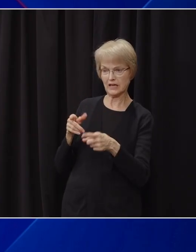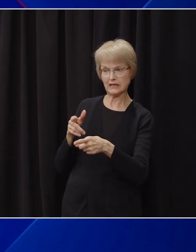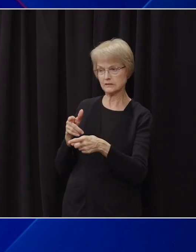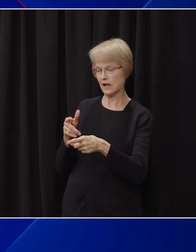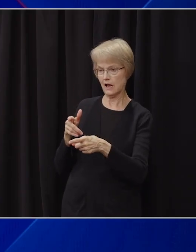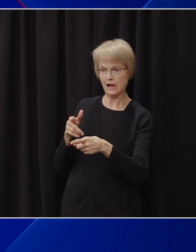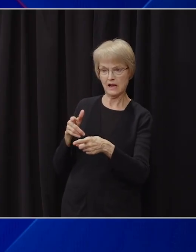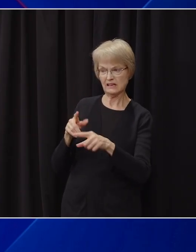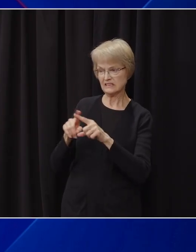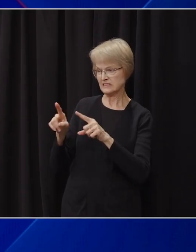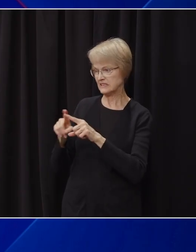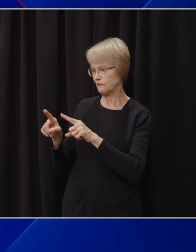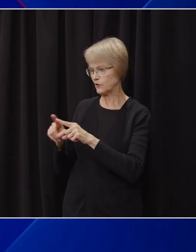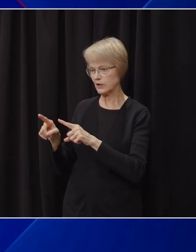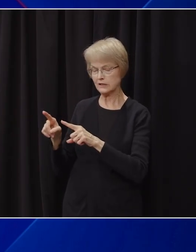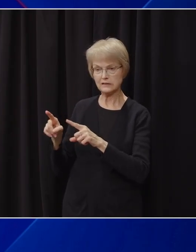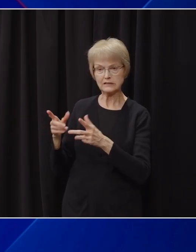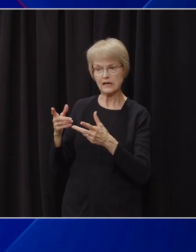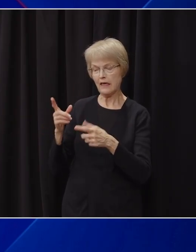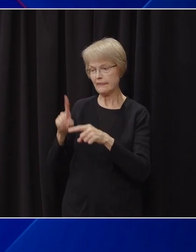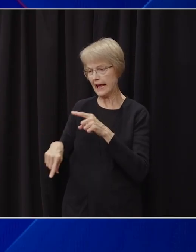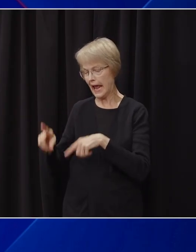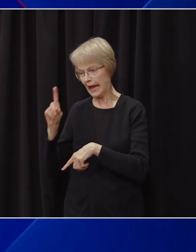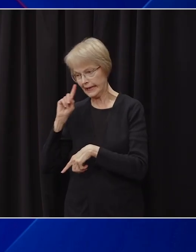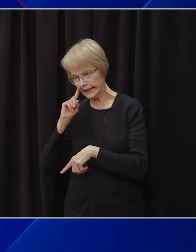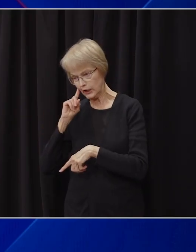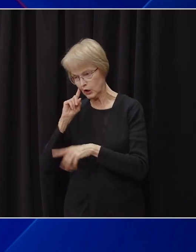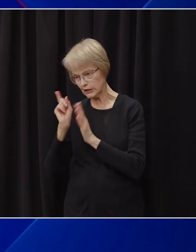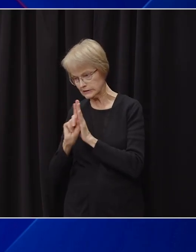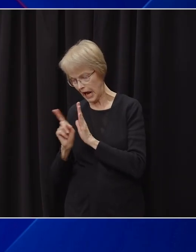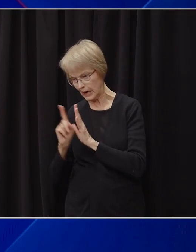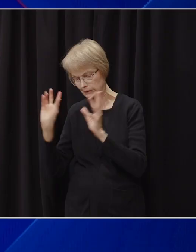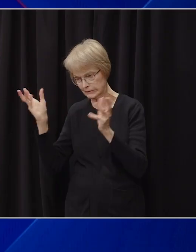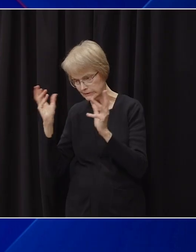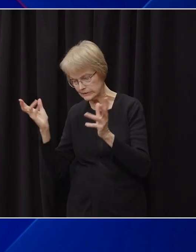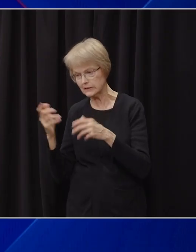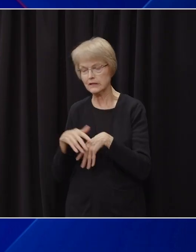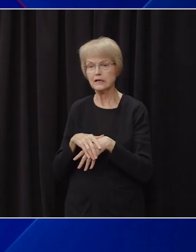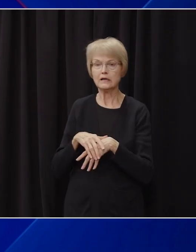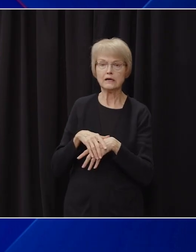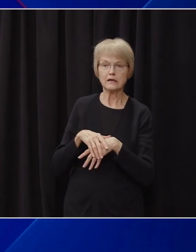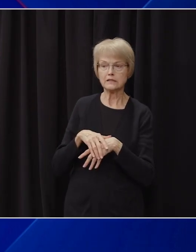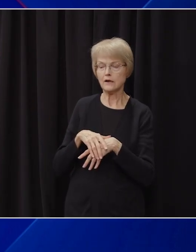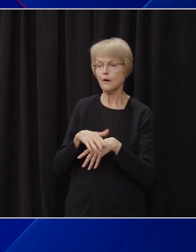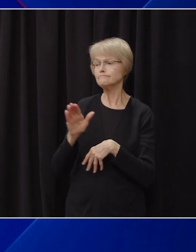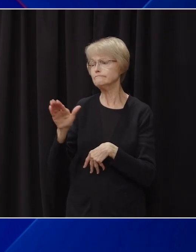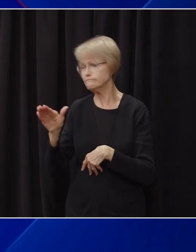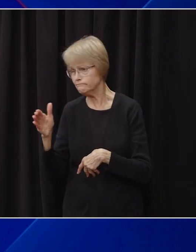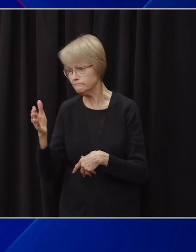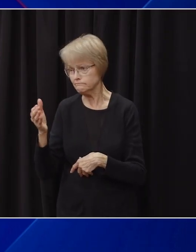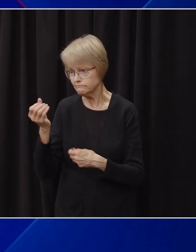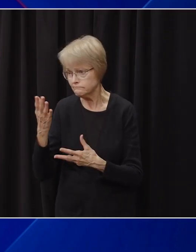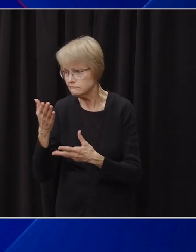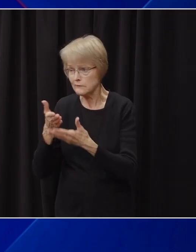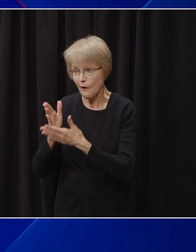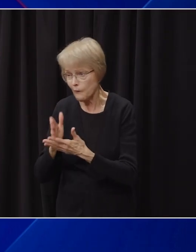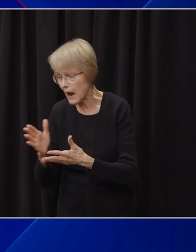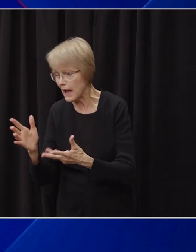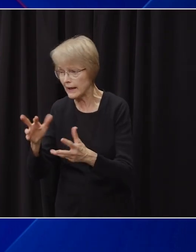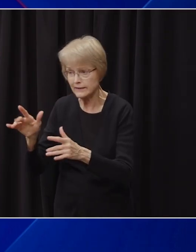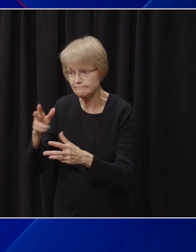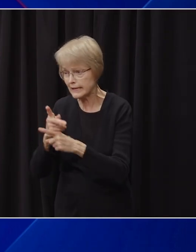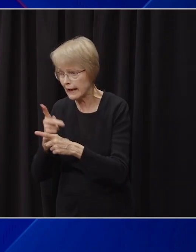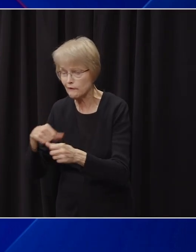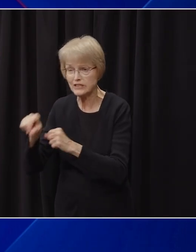same abilities, that maybe didn't hear sirens if they had gone off, making sure we're taking care of each other, I think, is really